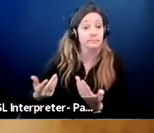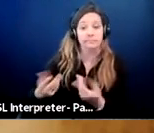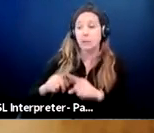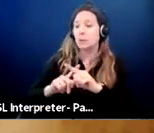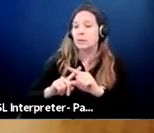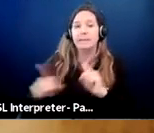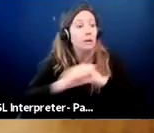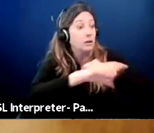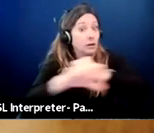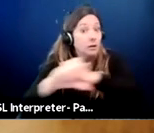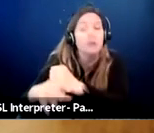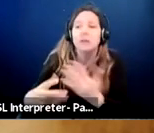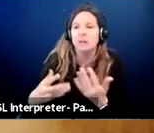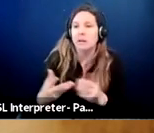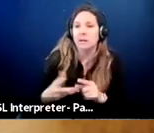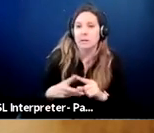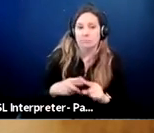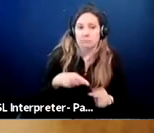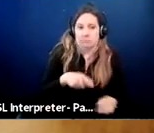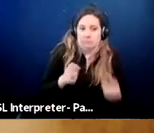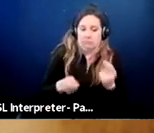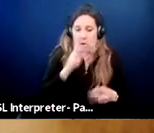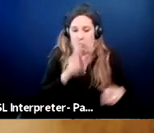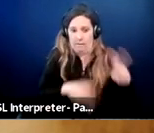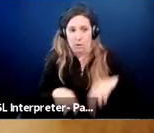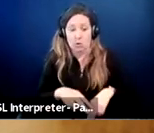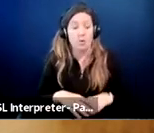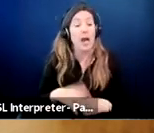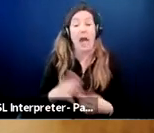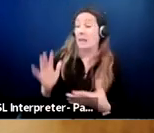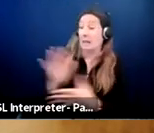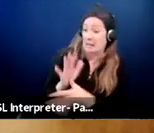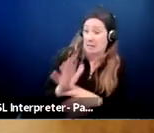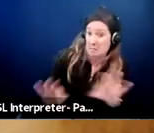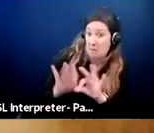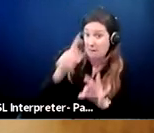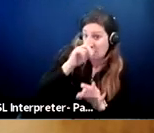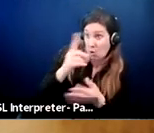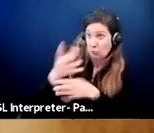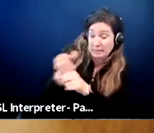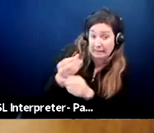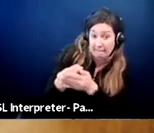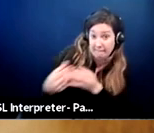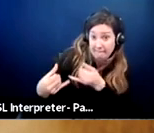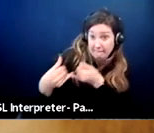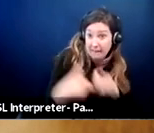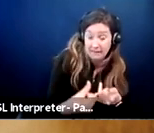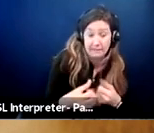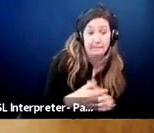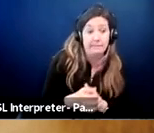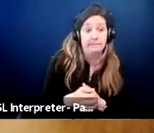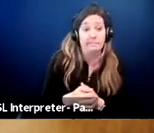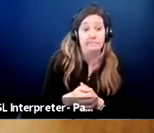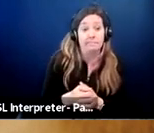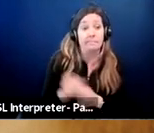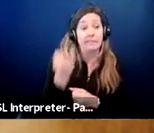And the biggest thing I would say to execute on receiving funding is, if you've had the meeting with the large ones with a